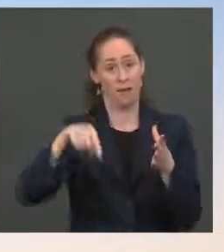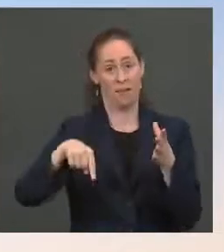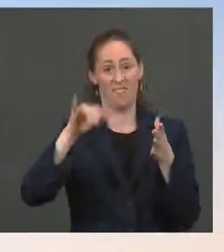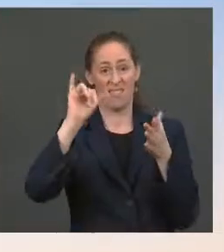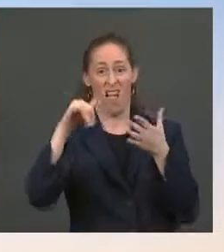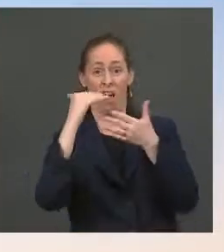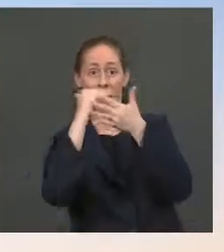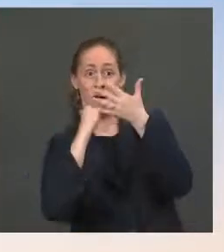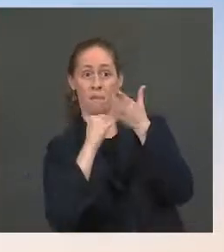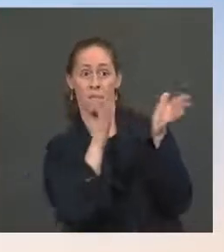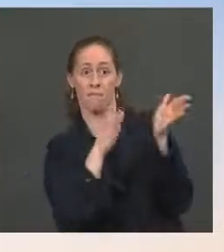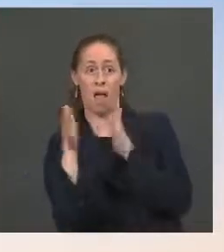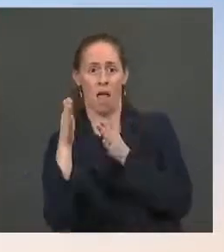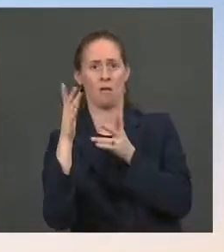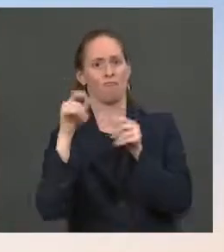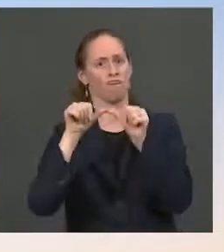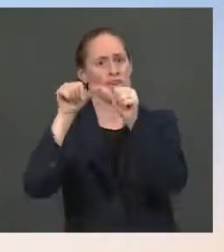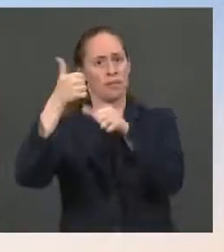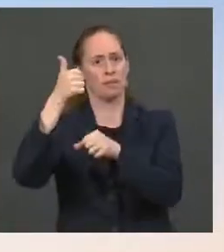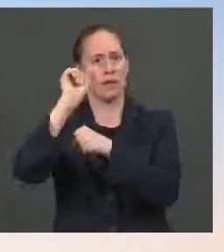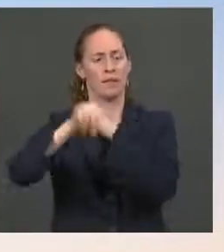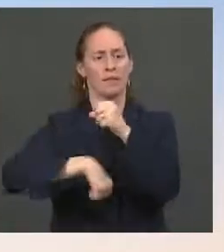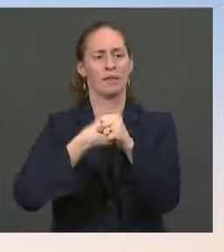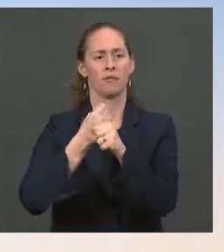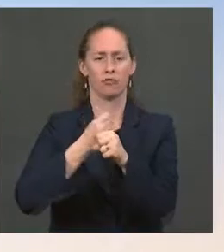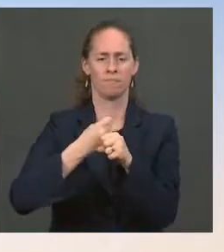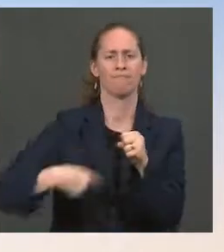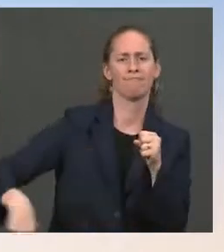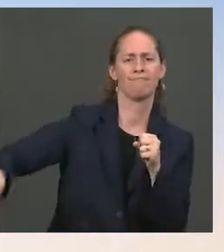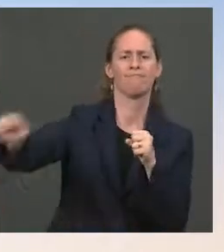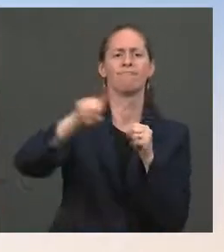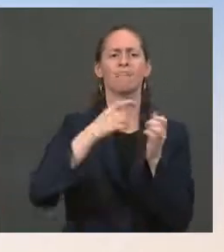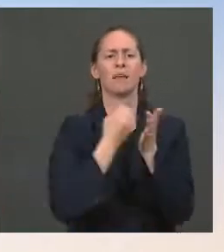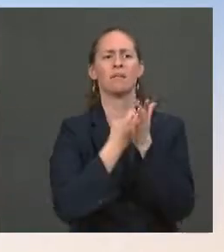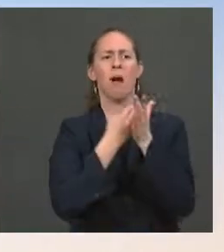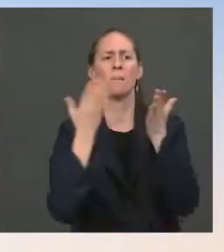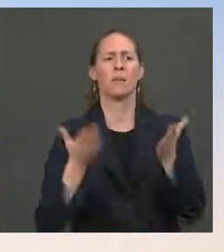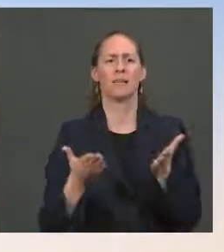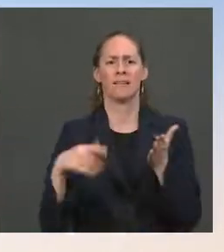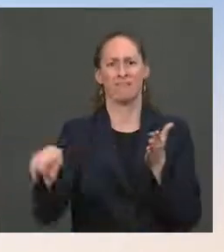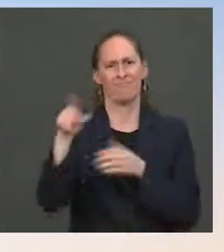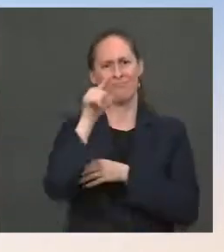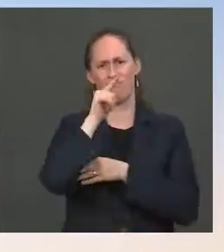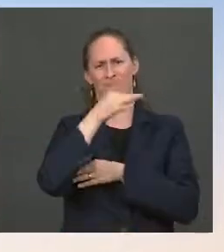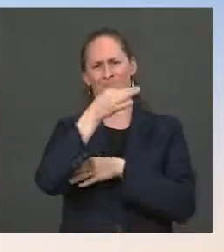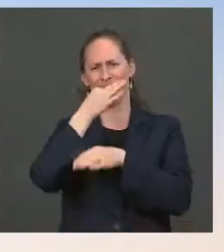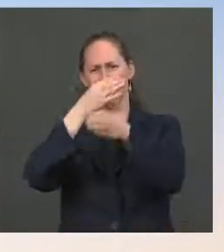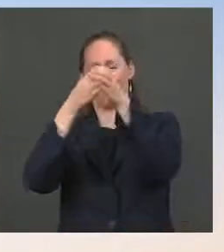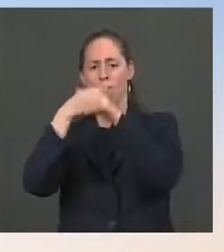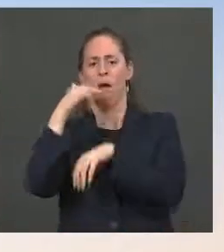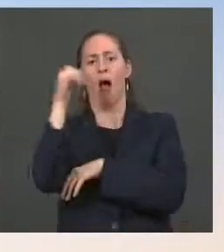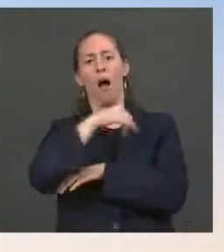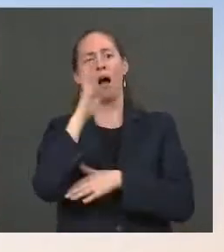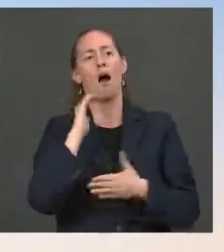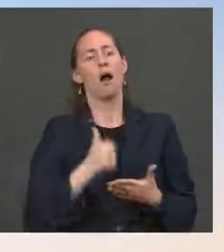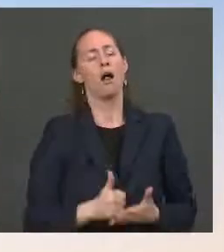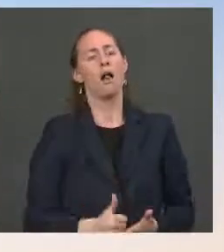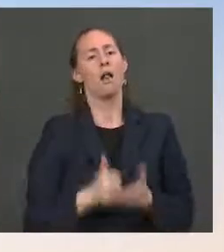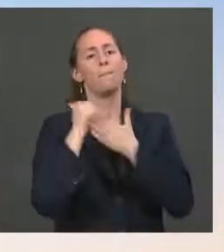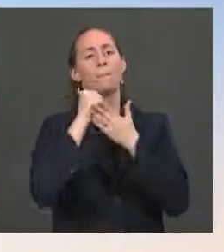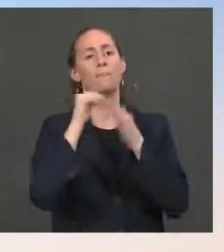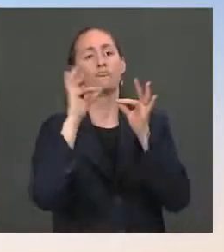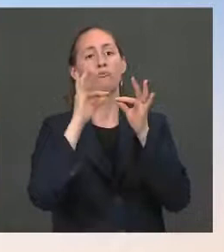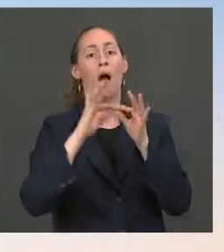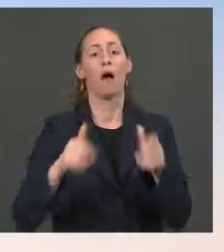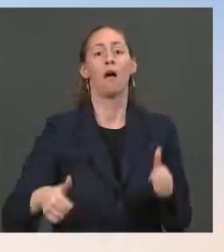about the package is that several economists, Nobel laureates and others, have conveyed it would help address inflation over the long term, which is something that I think is in the